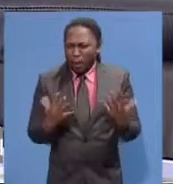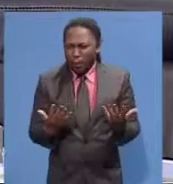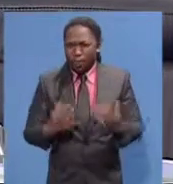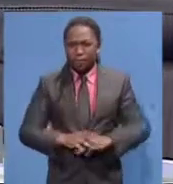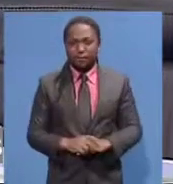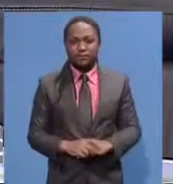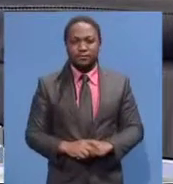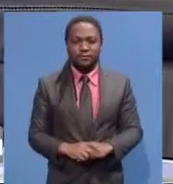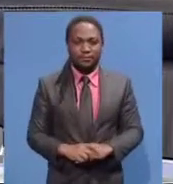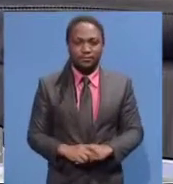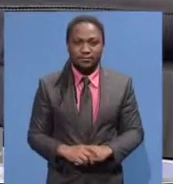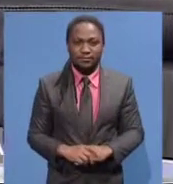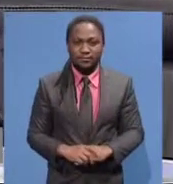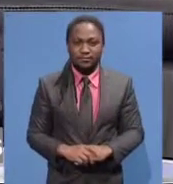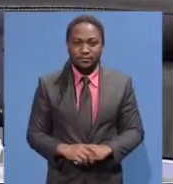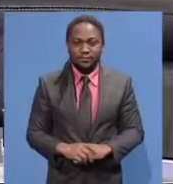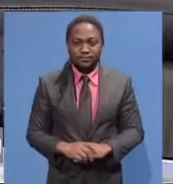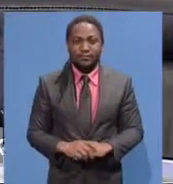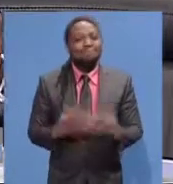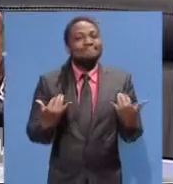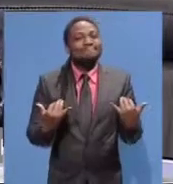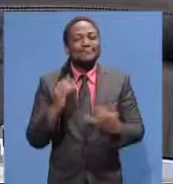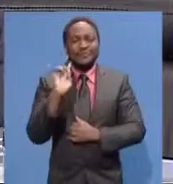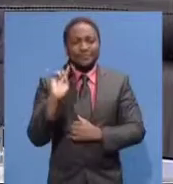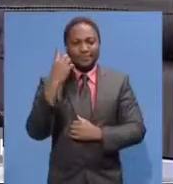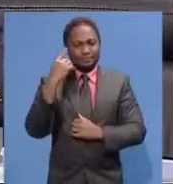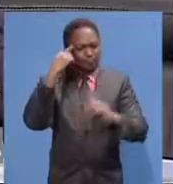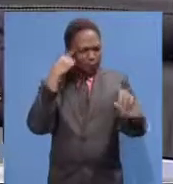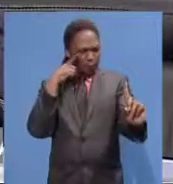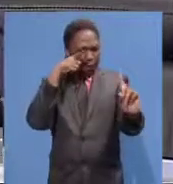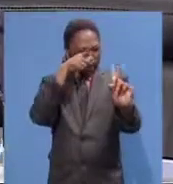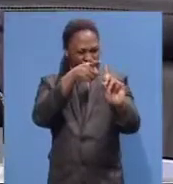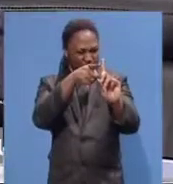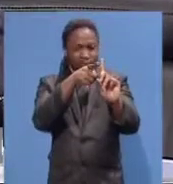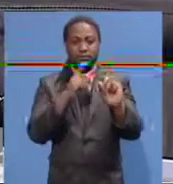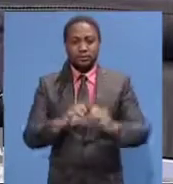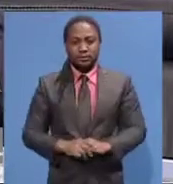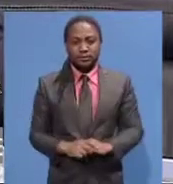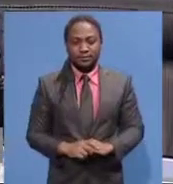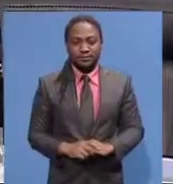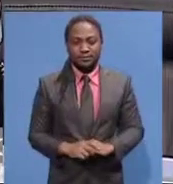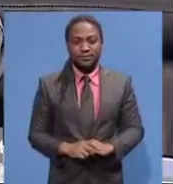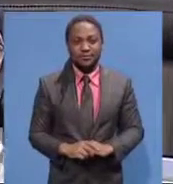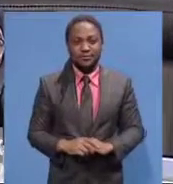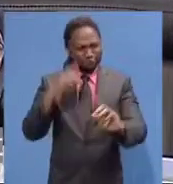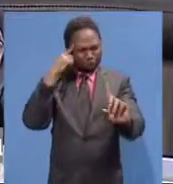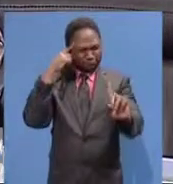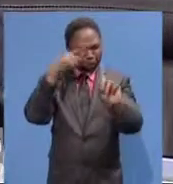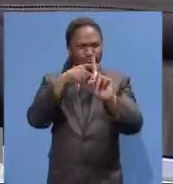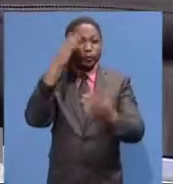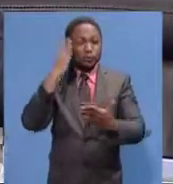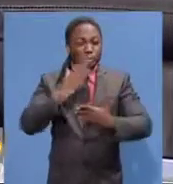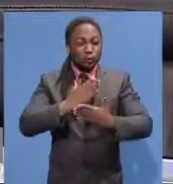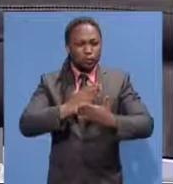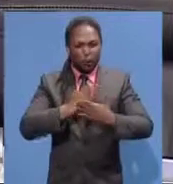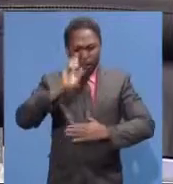I think simply this. Number one, focus. So we need to find a space where we can bring out the Mandela in us, and we